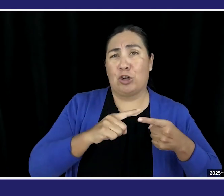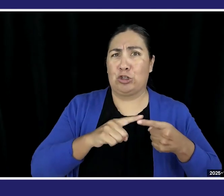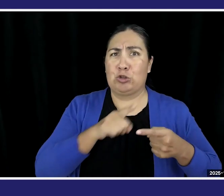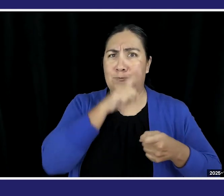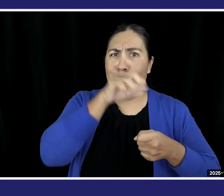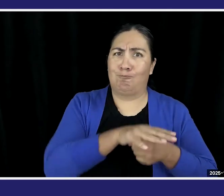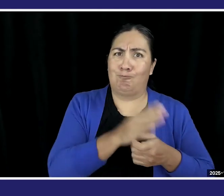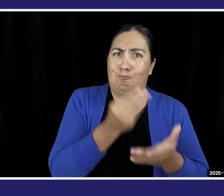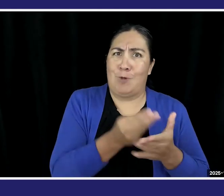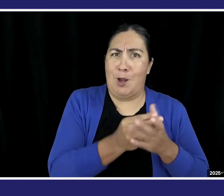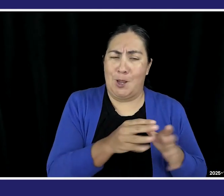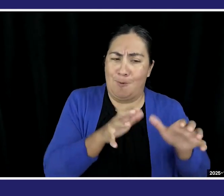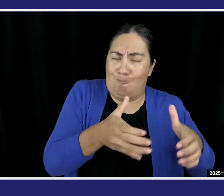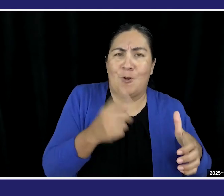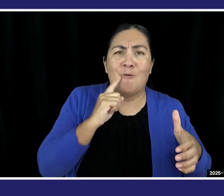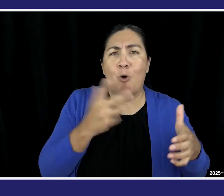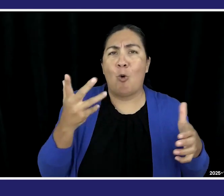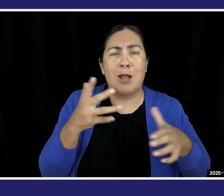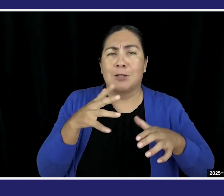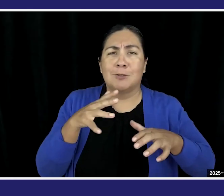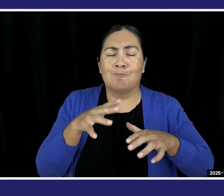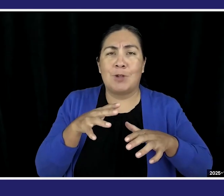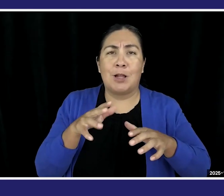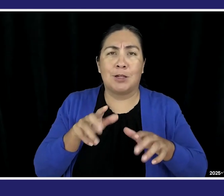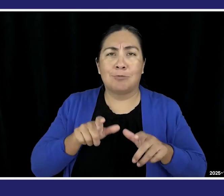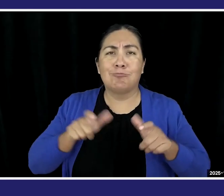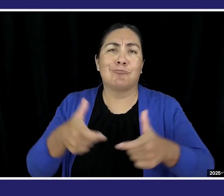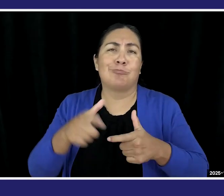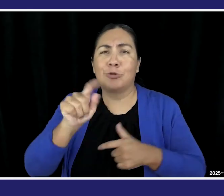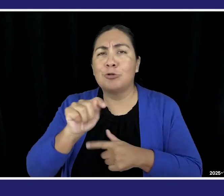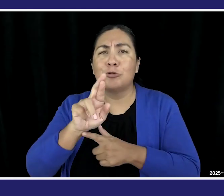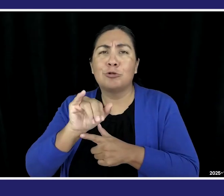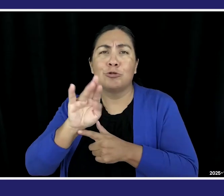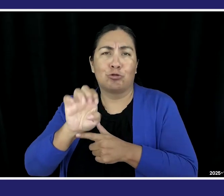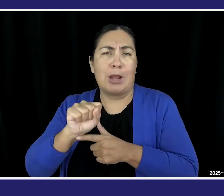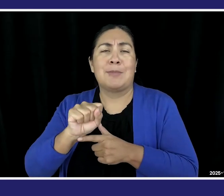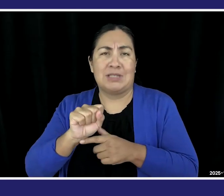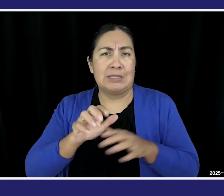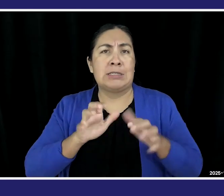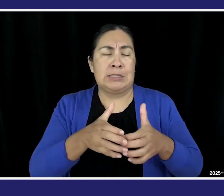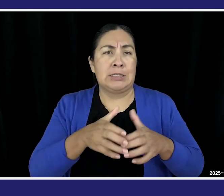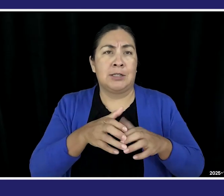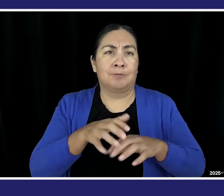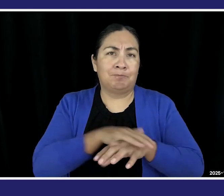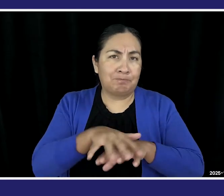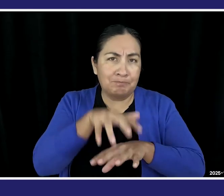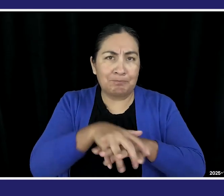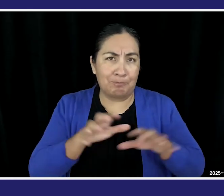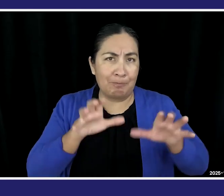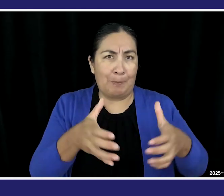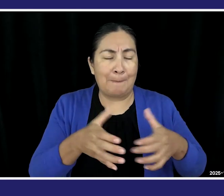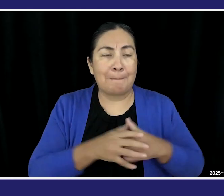money for tribes. We really want to, this dedicated pot of funding is really